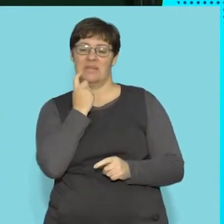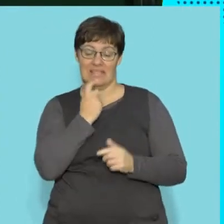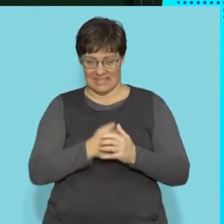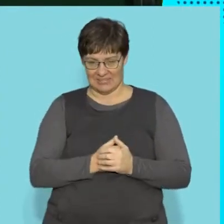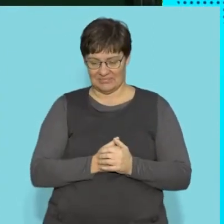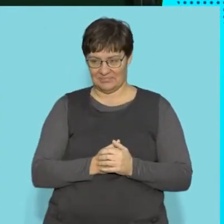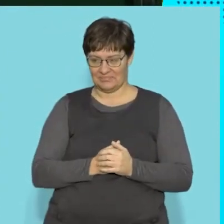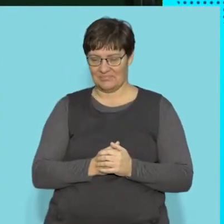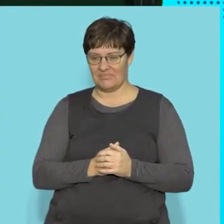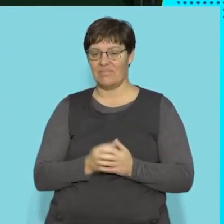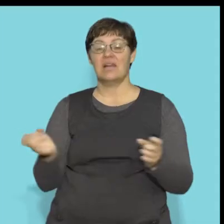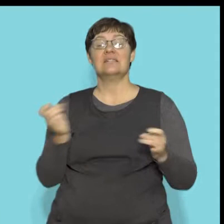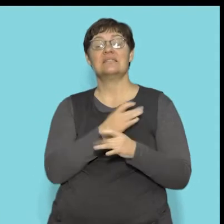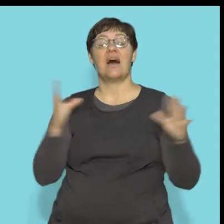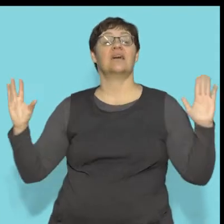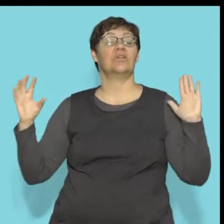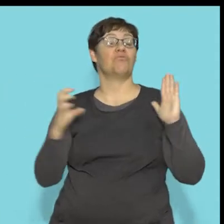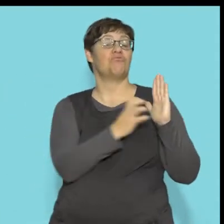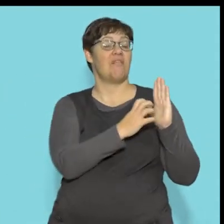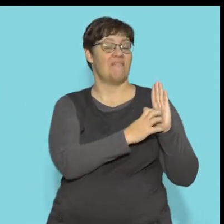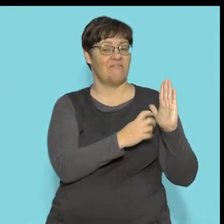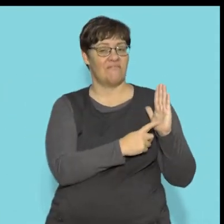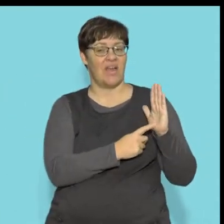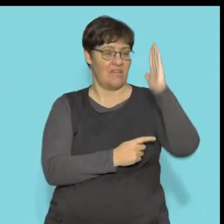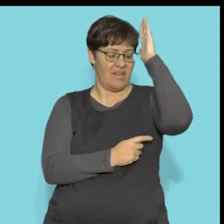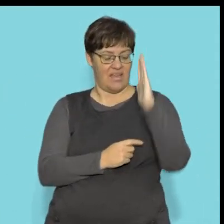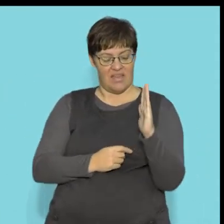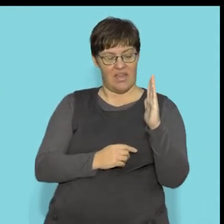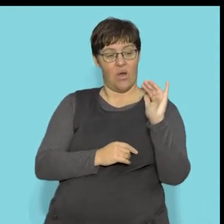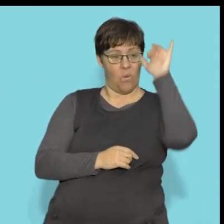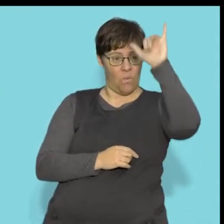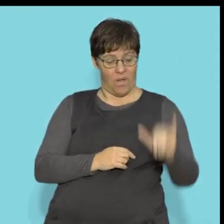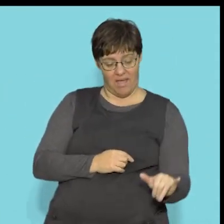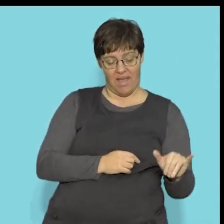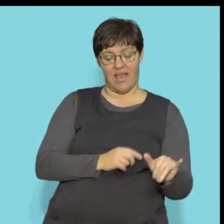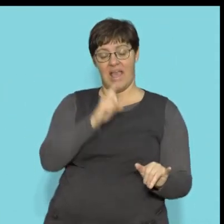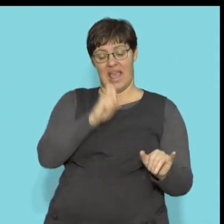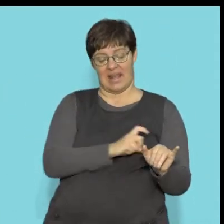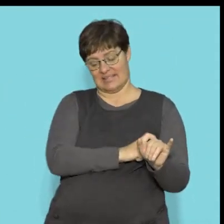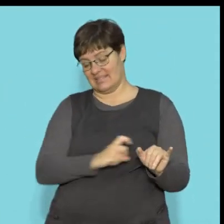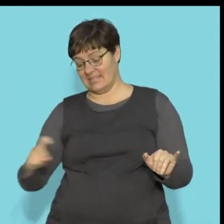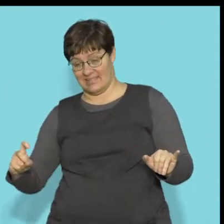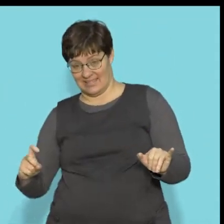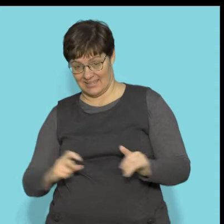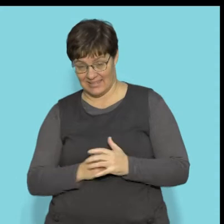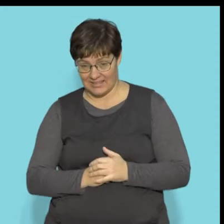we start off drawing our graph with two axes, the y-axis and